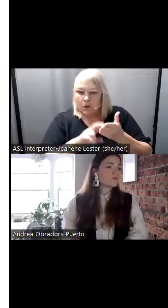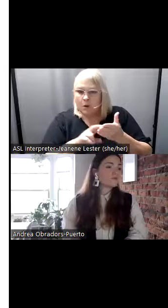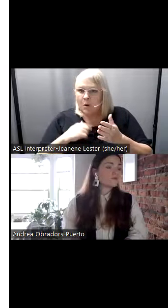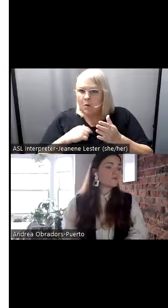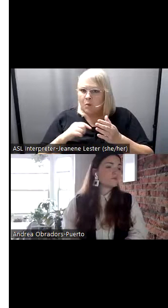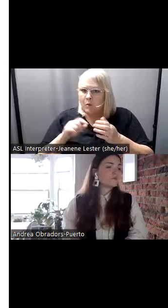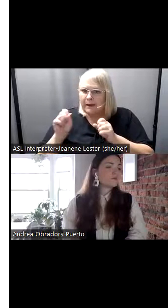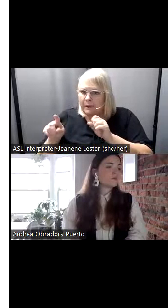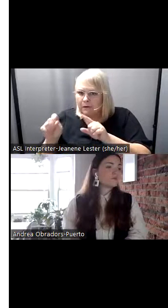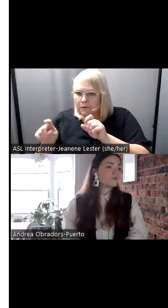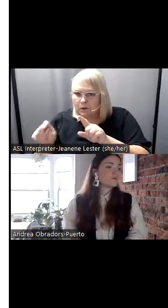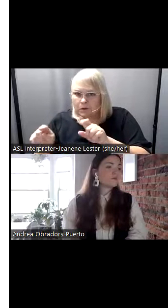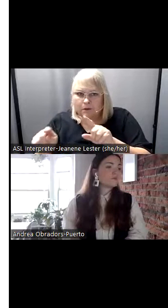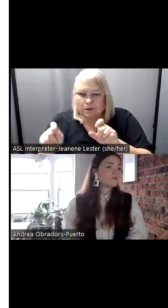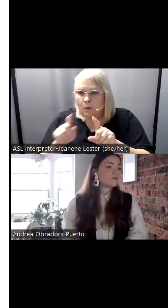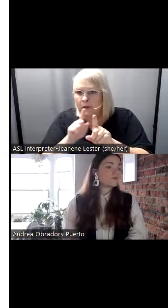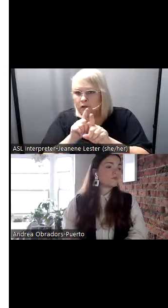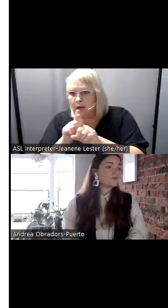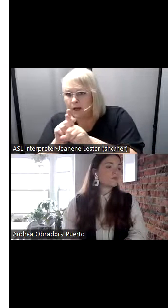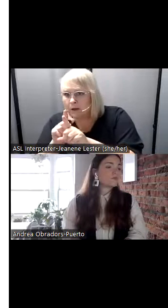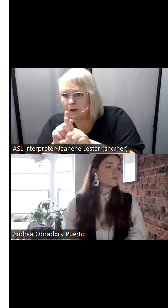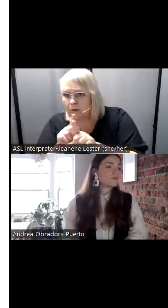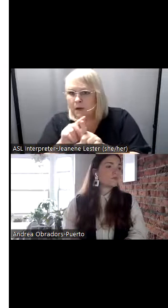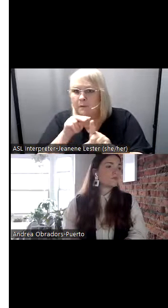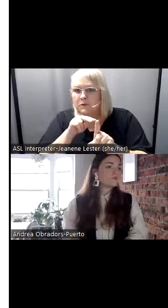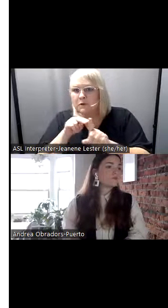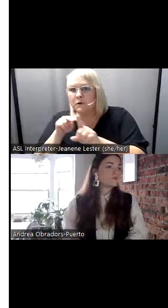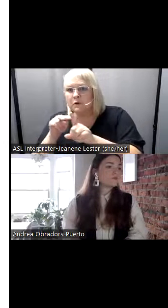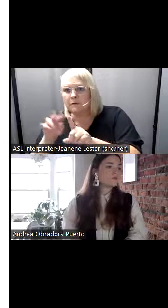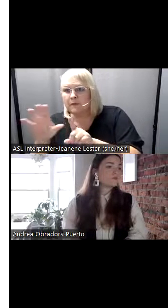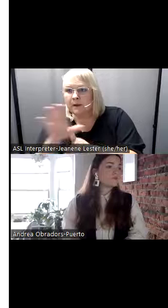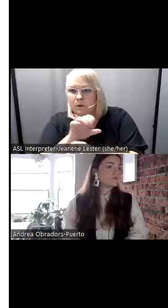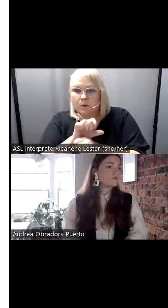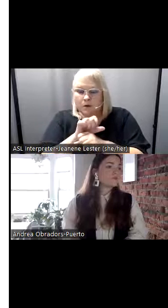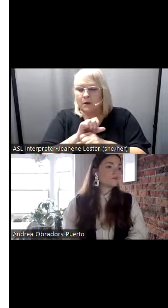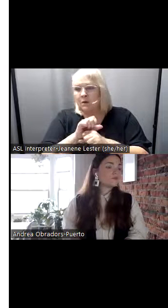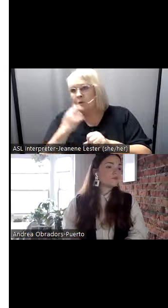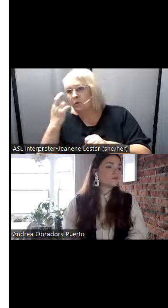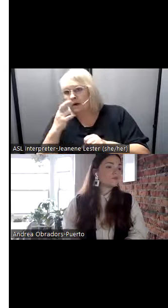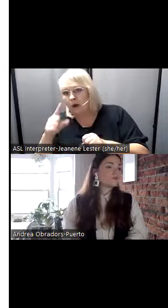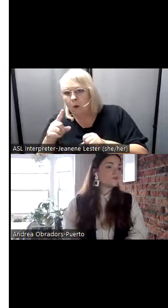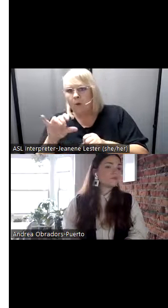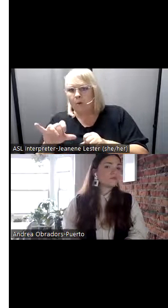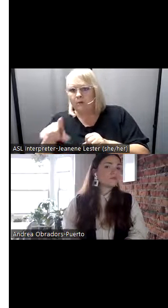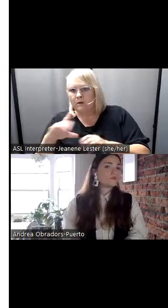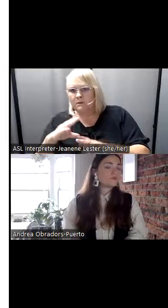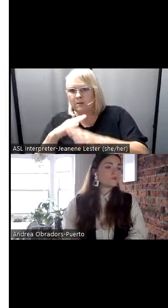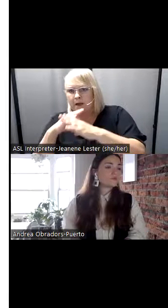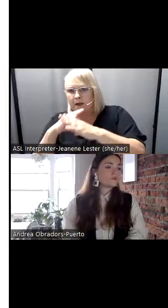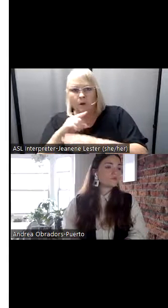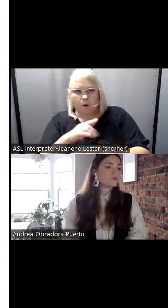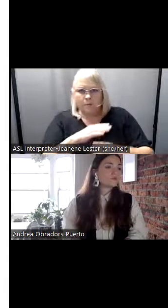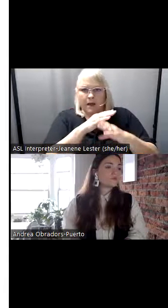we realized that the actual barriers to encourage the usage of the platform were not related to the platform